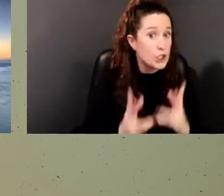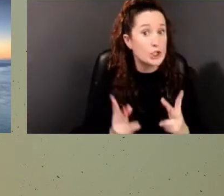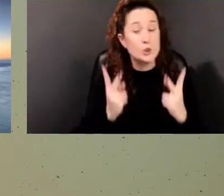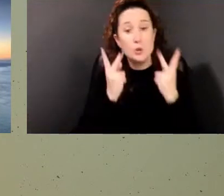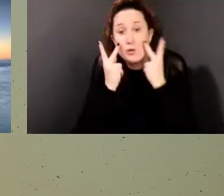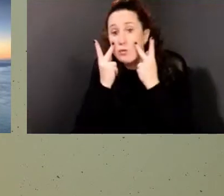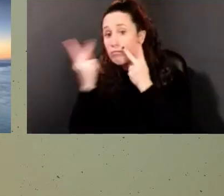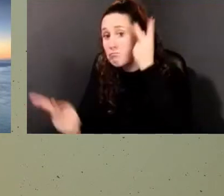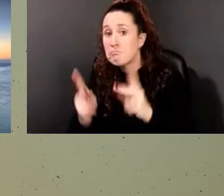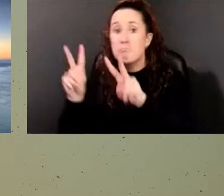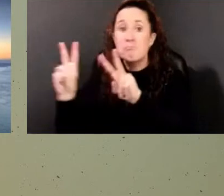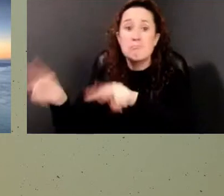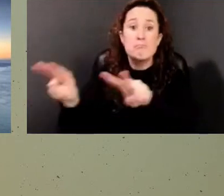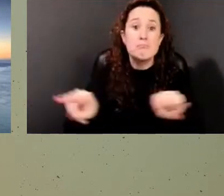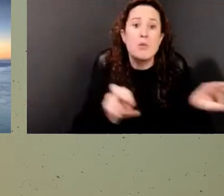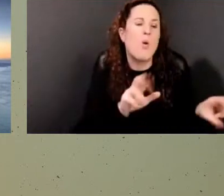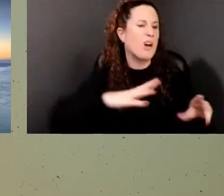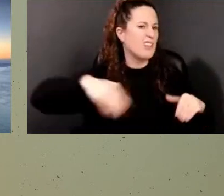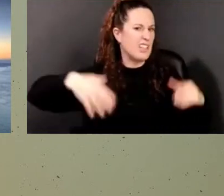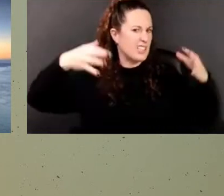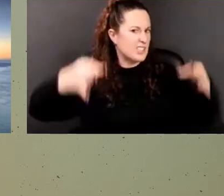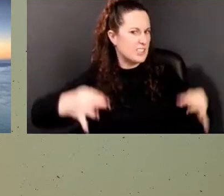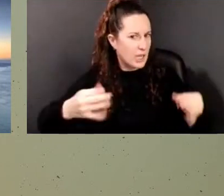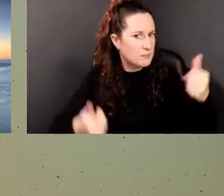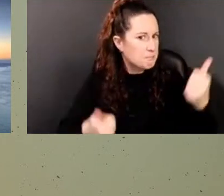something that needs to be decided?